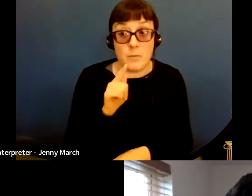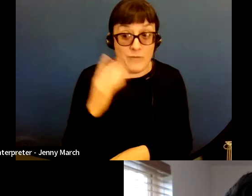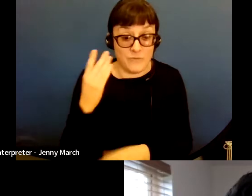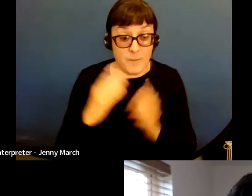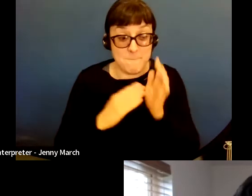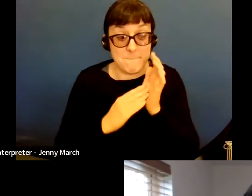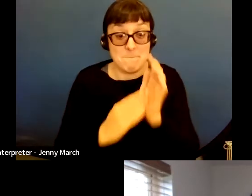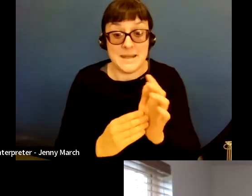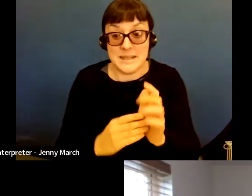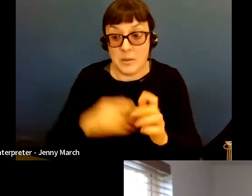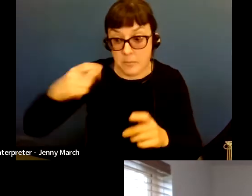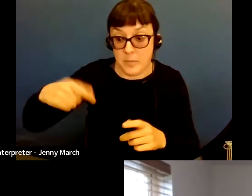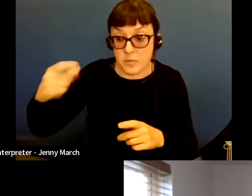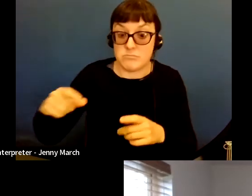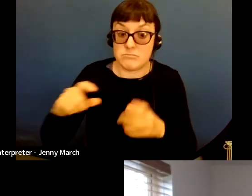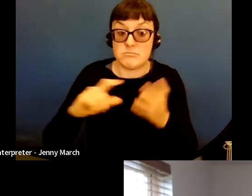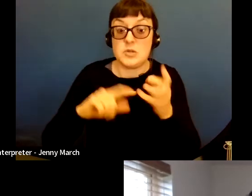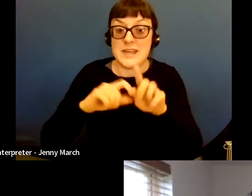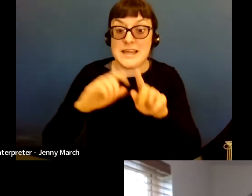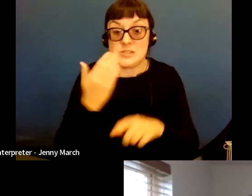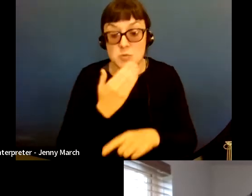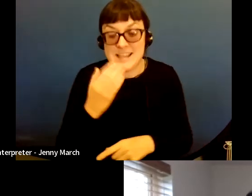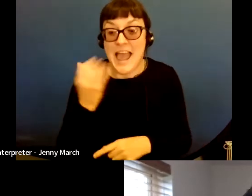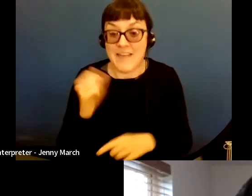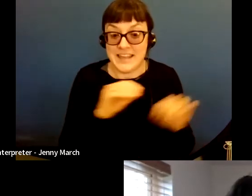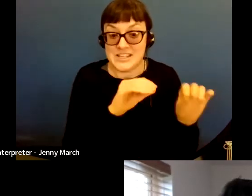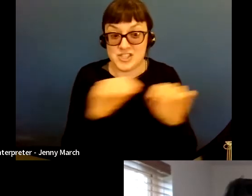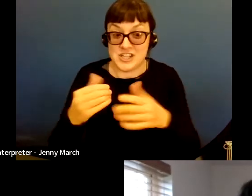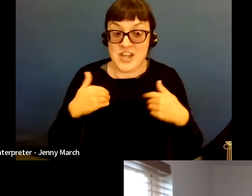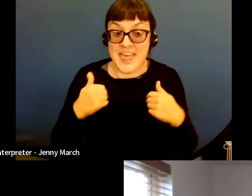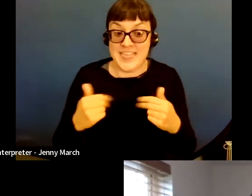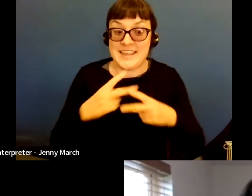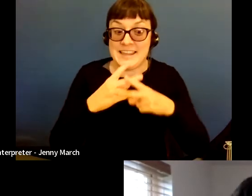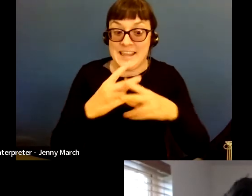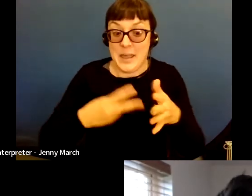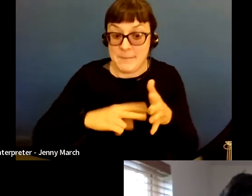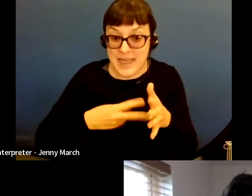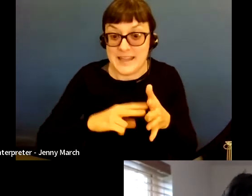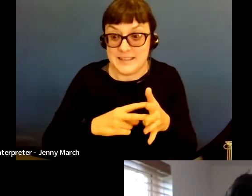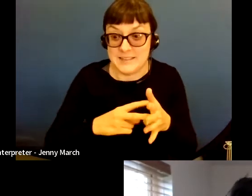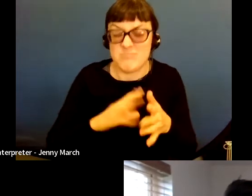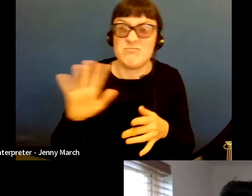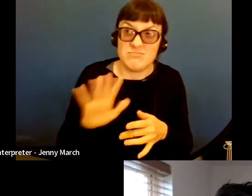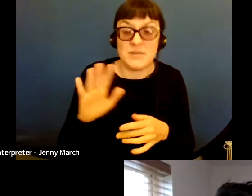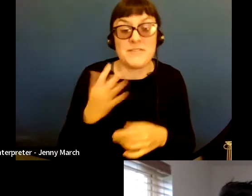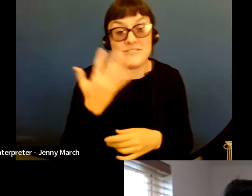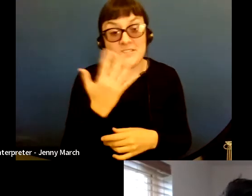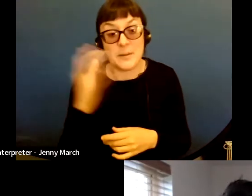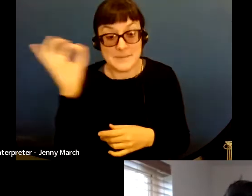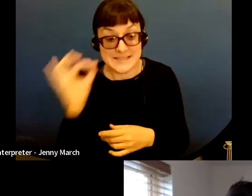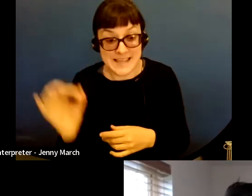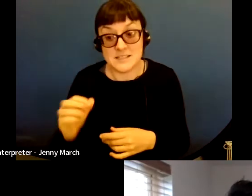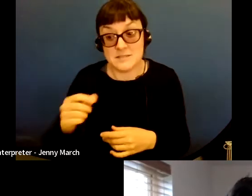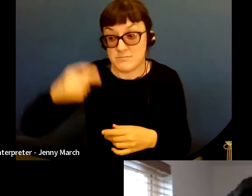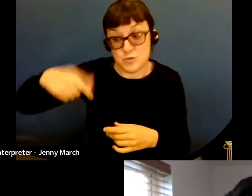schools with an education, health and care plan, which is roughly 15% of the school population. Currently in